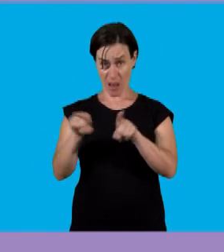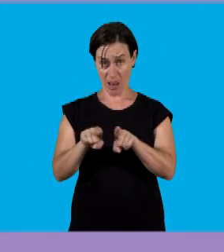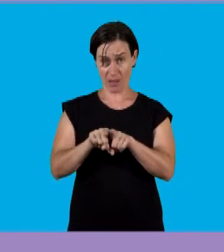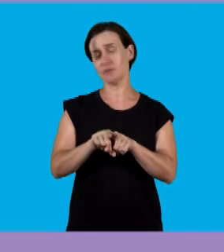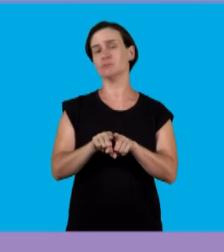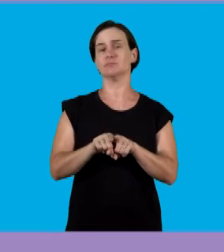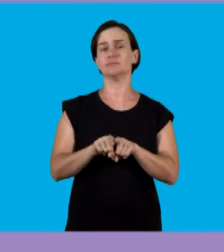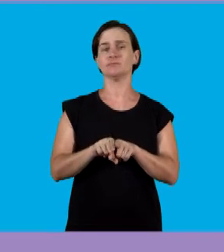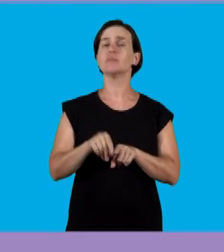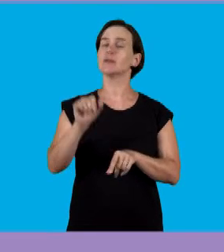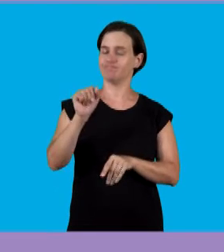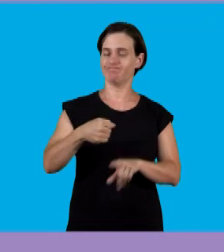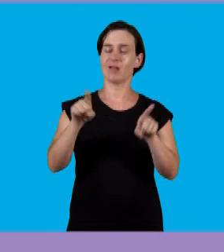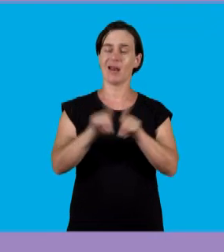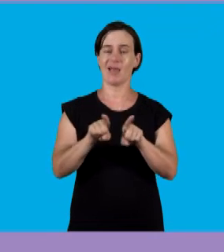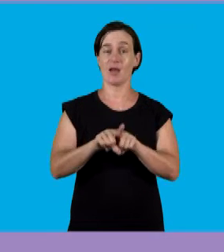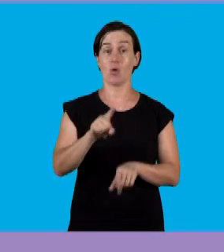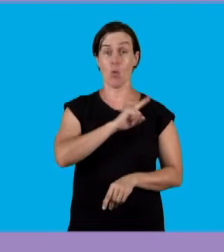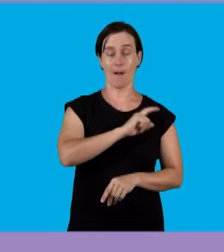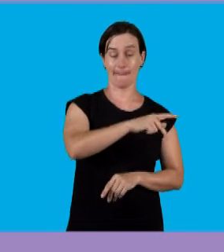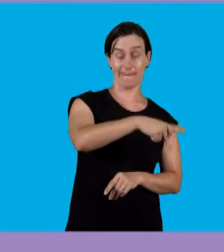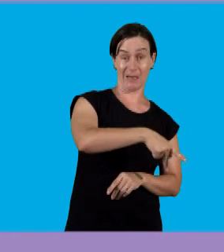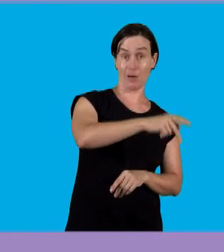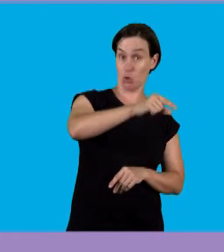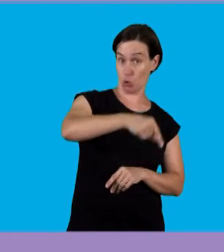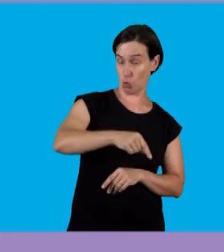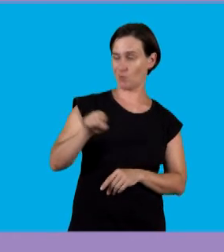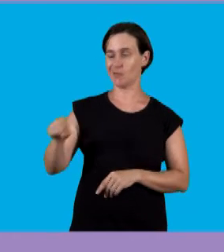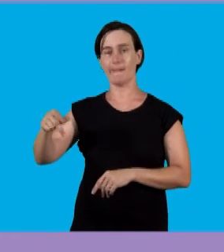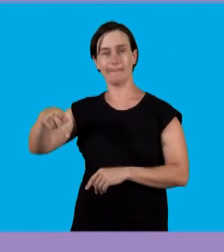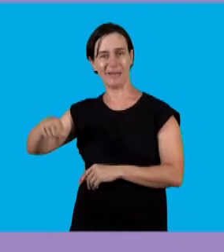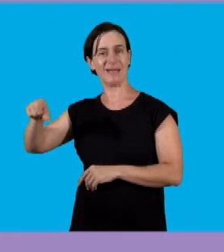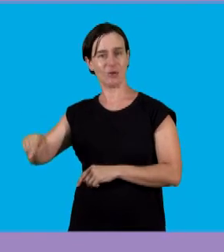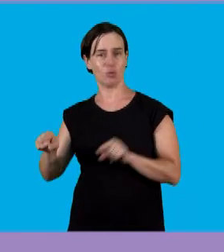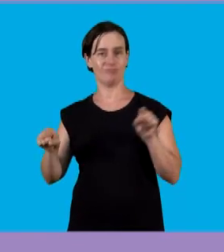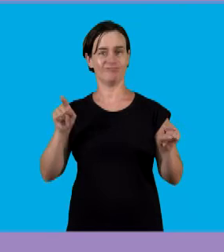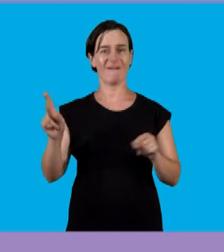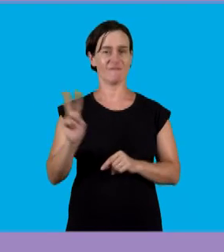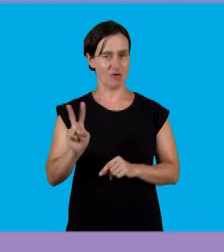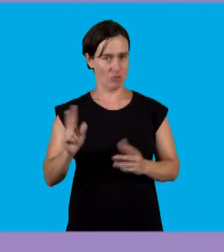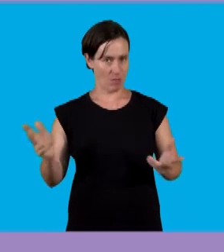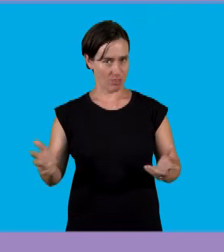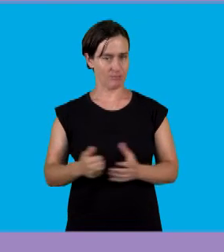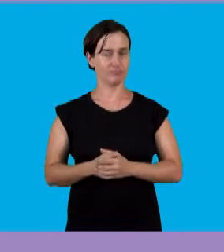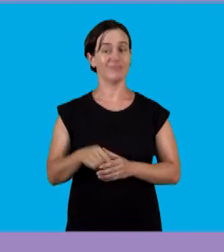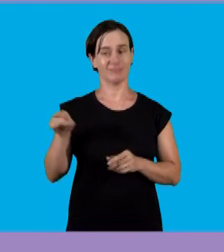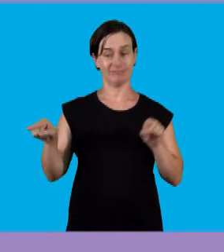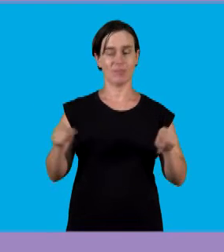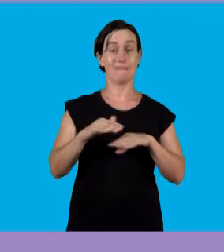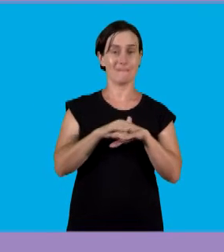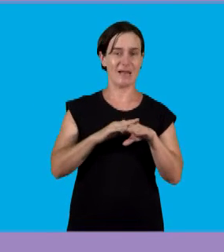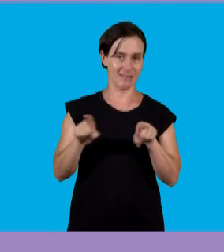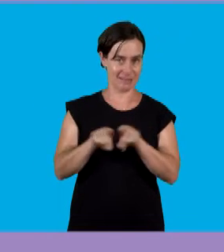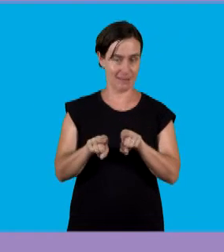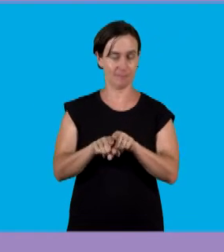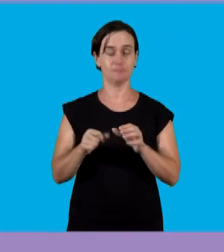squared q. Now, are they like terms? Well, of course they are like terms because they have p and q as the variables